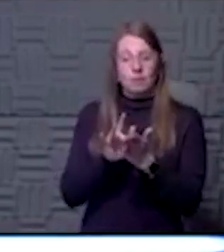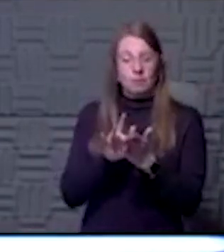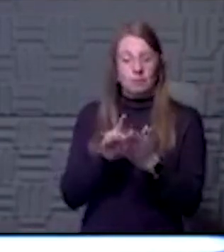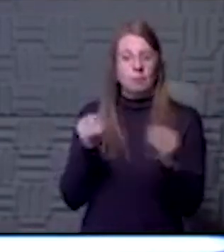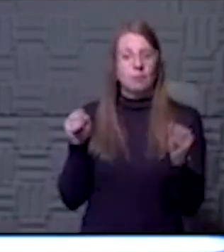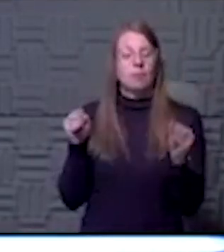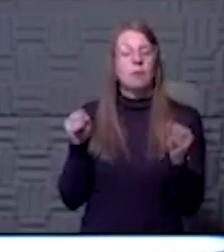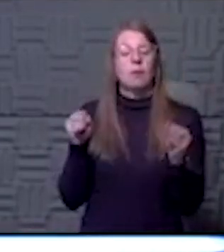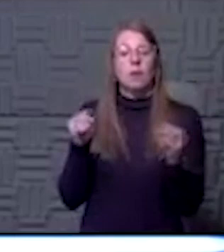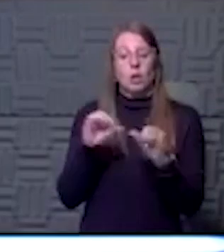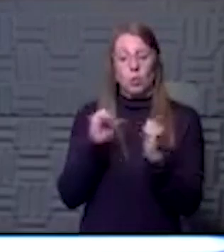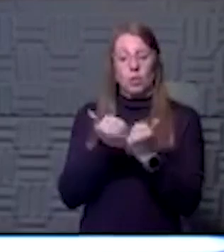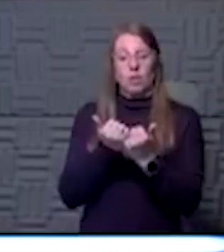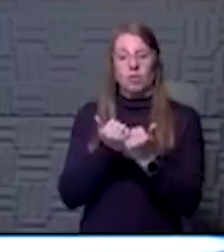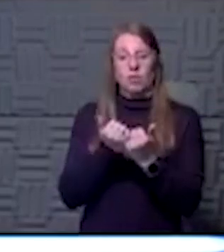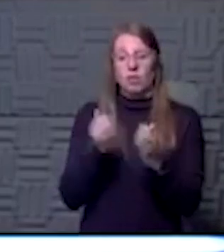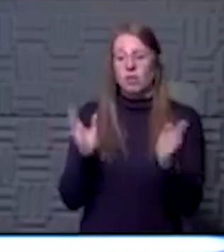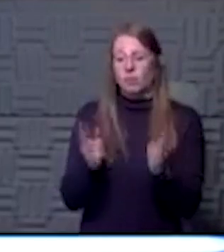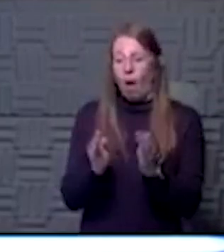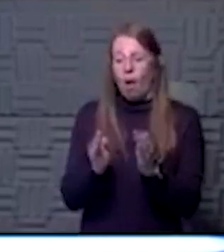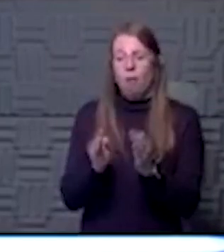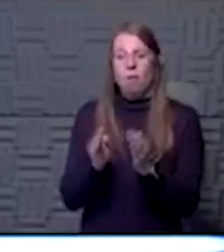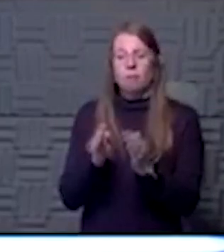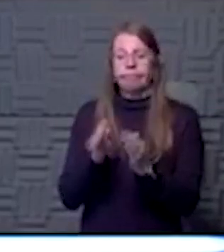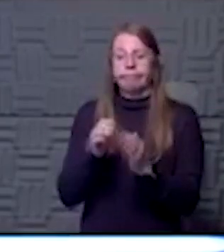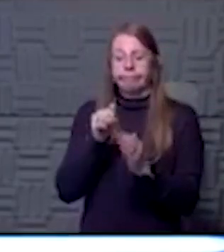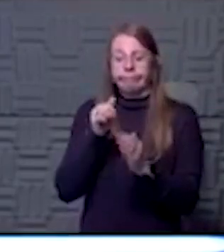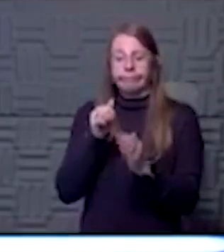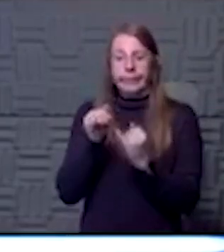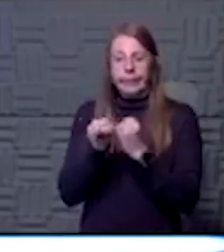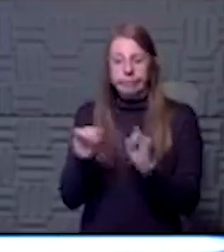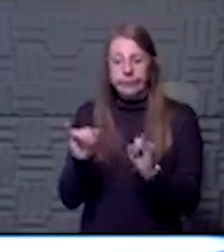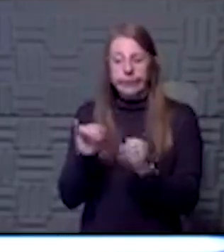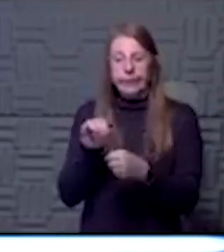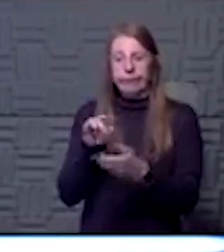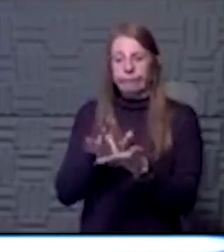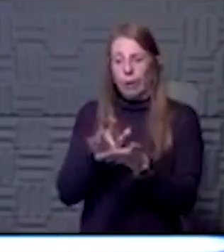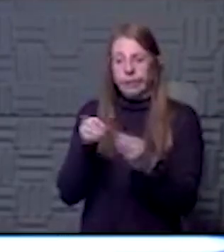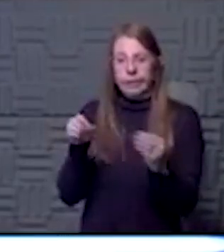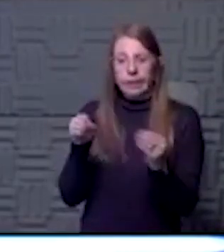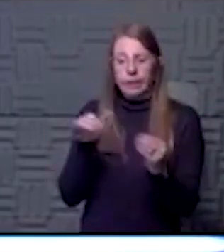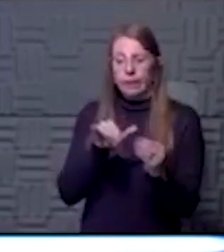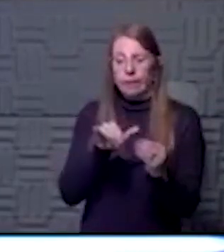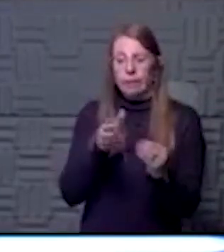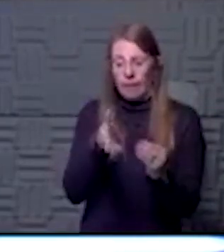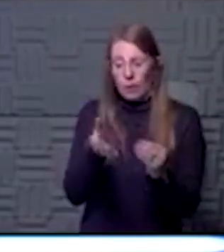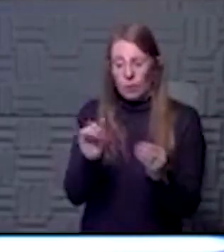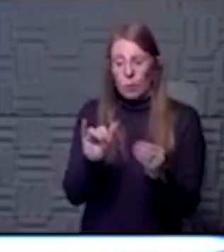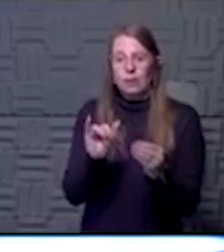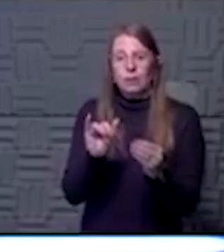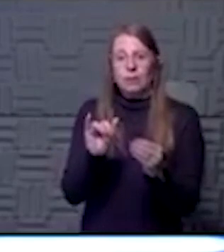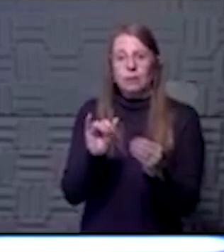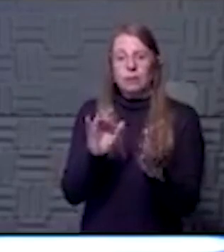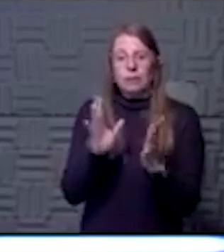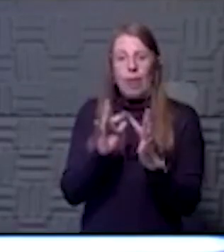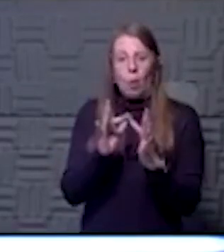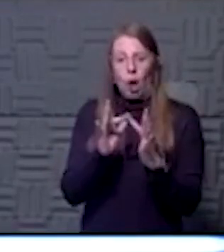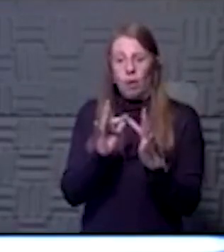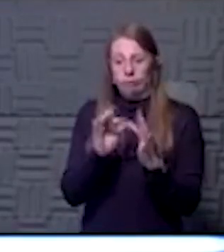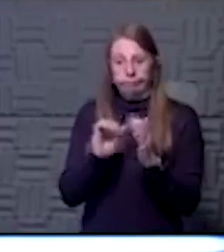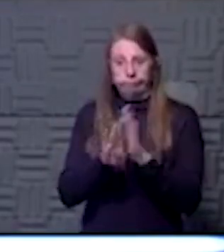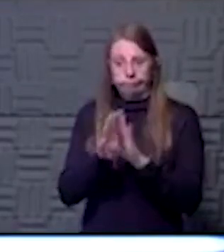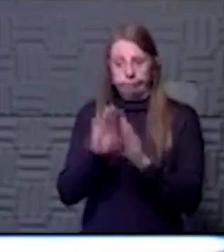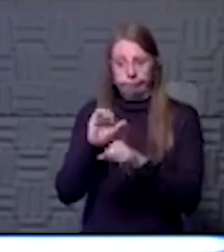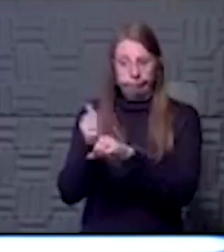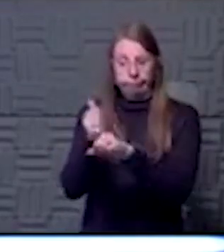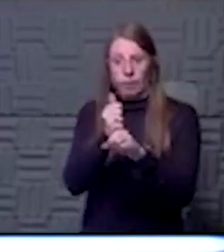independent pharmacies across the state to build a network there as well. So again, it's multifaceted where we're working in every